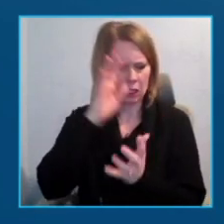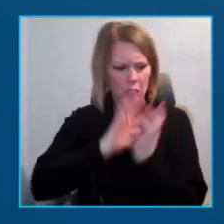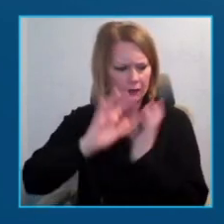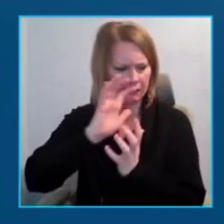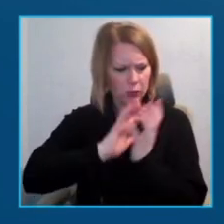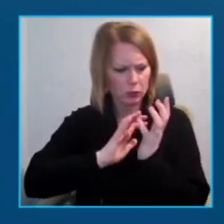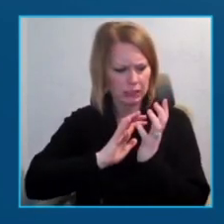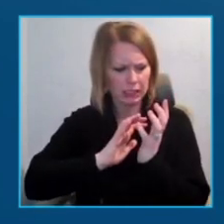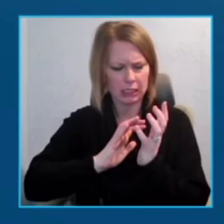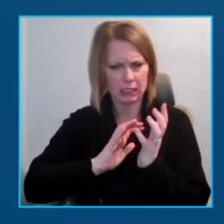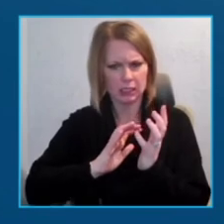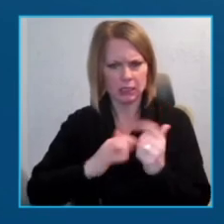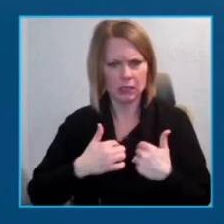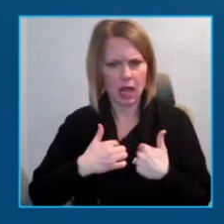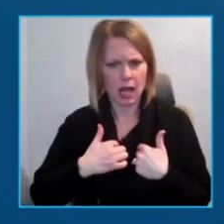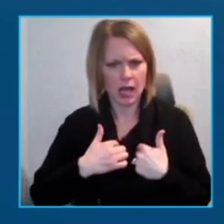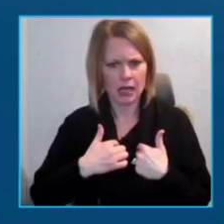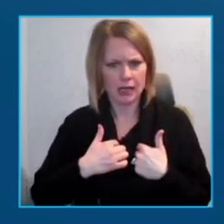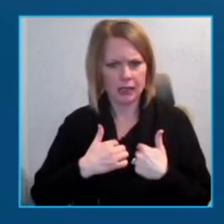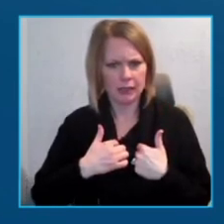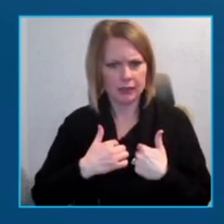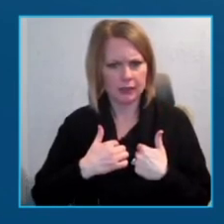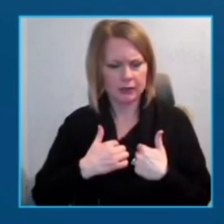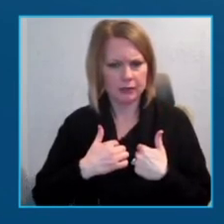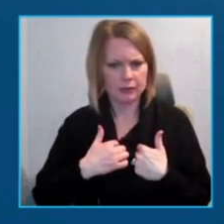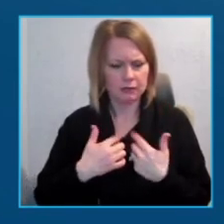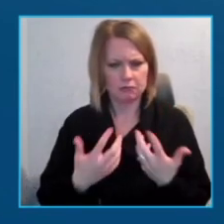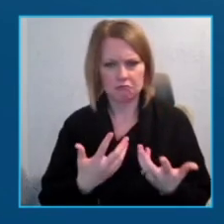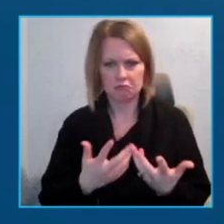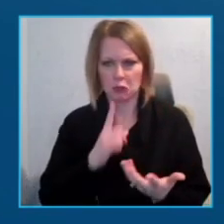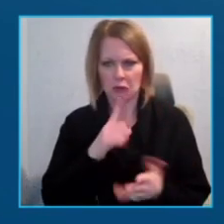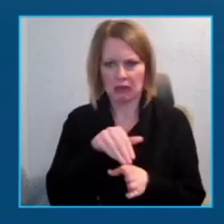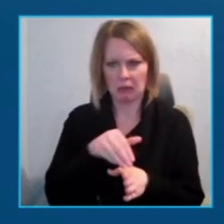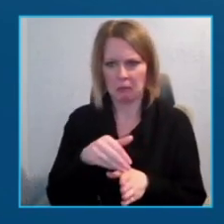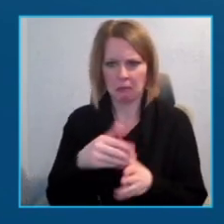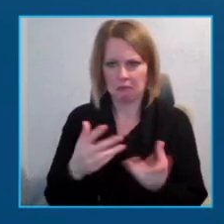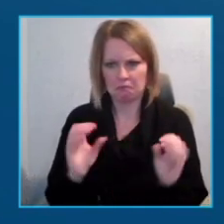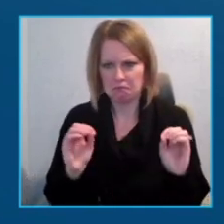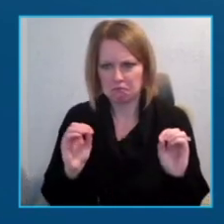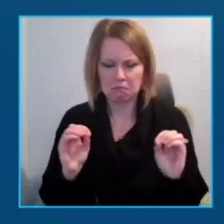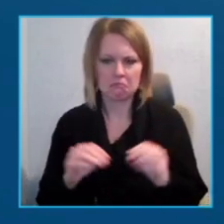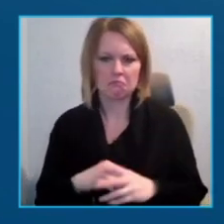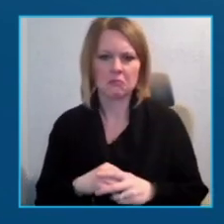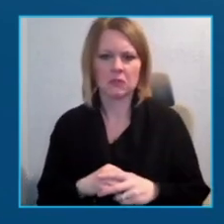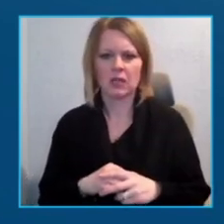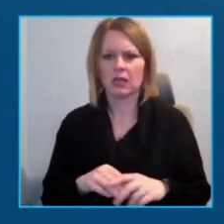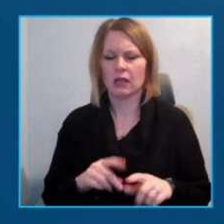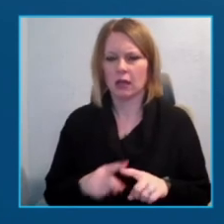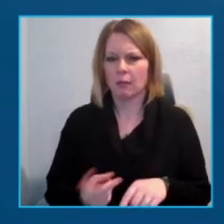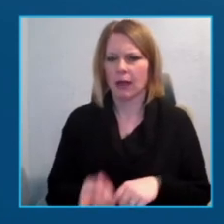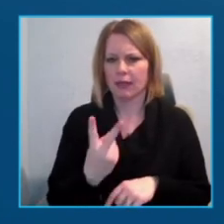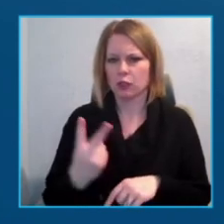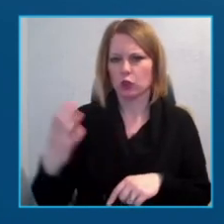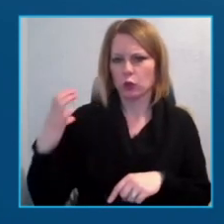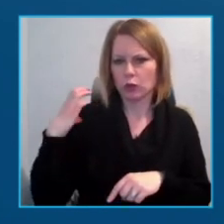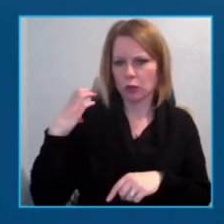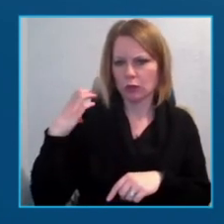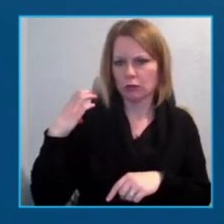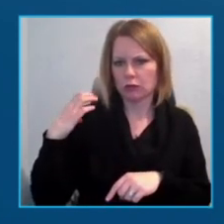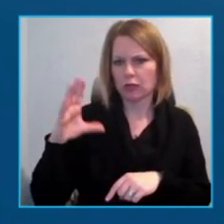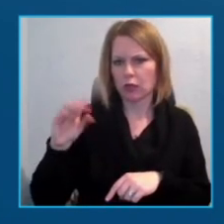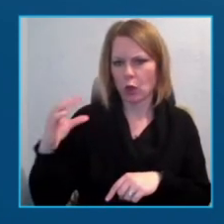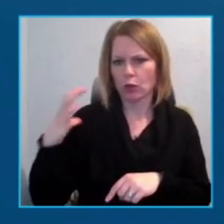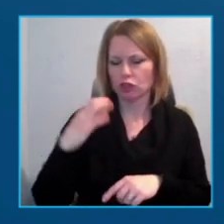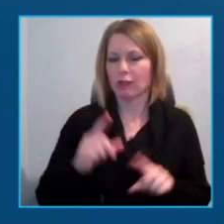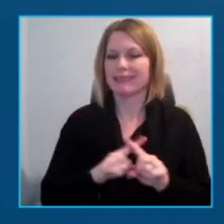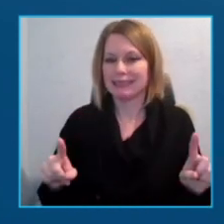have a dog in the fight one way or the other on this, but I just wasn't sure. Says two co-chairs of different genders shall be elected by the members